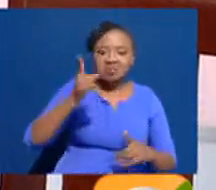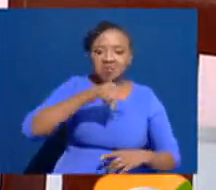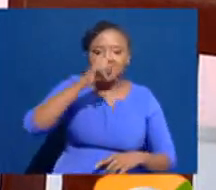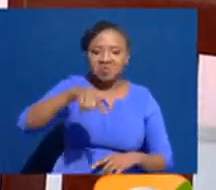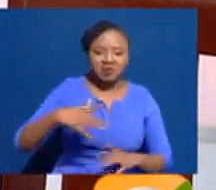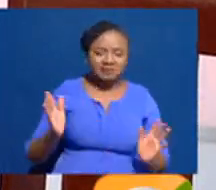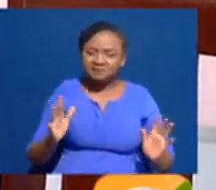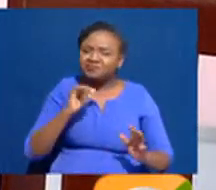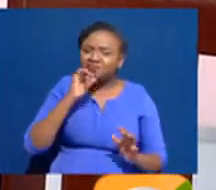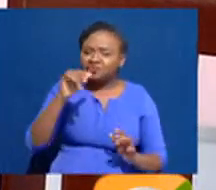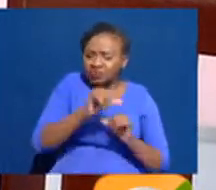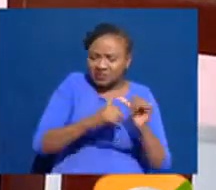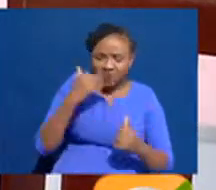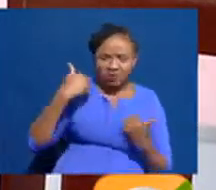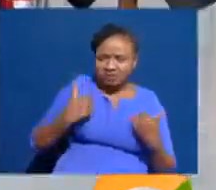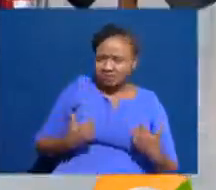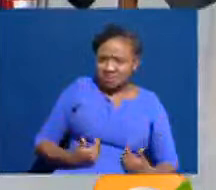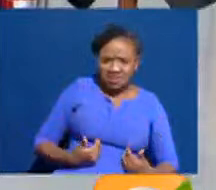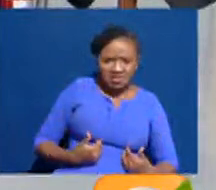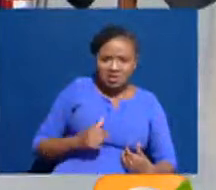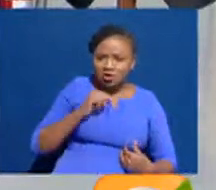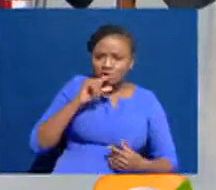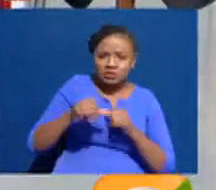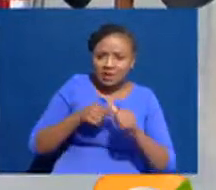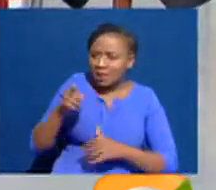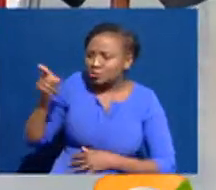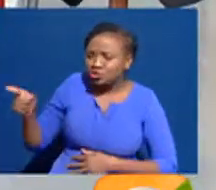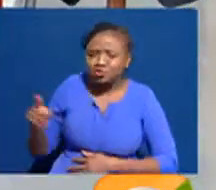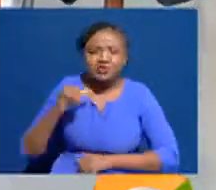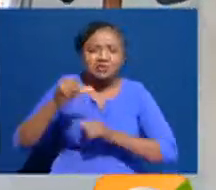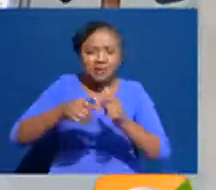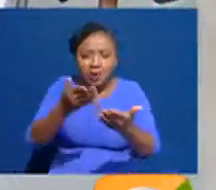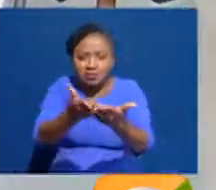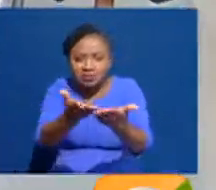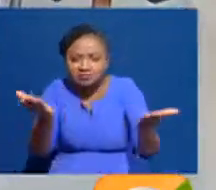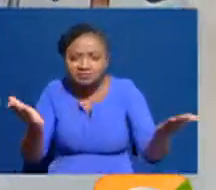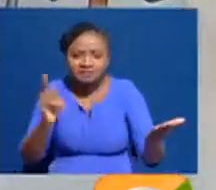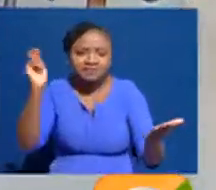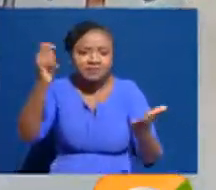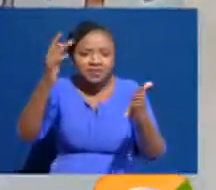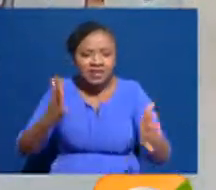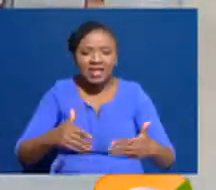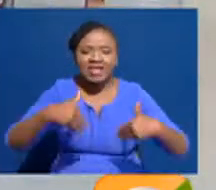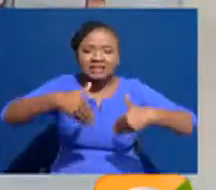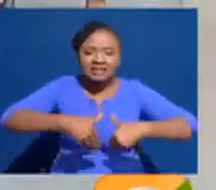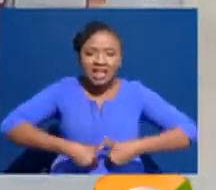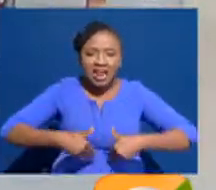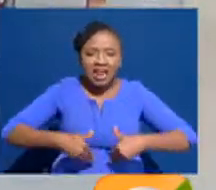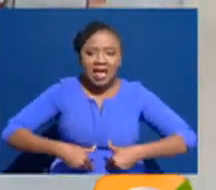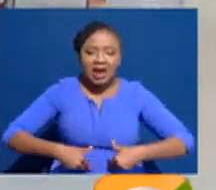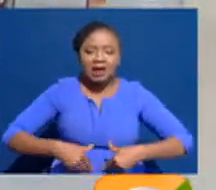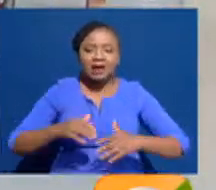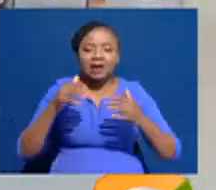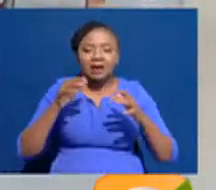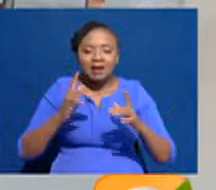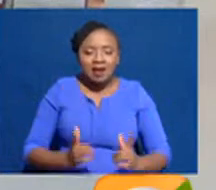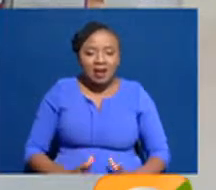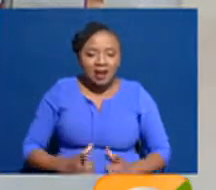It is not about me, Olekina. It's not about you. It's about the young lives. Government, who you mobilized. Those